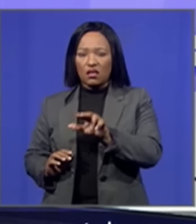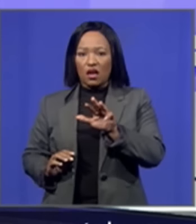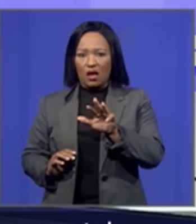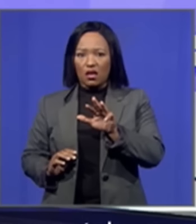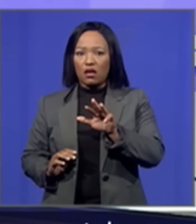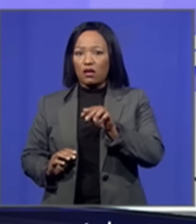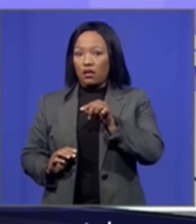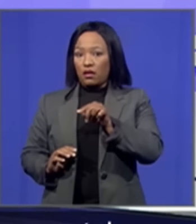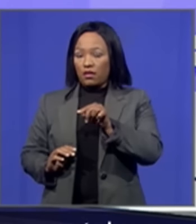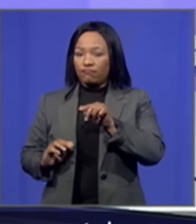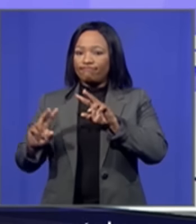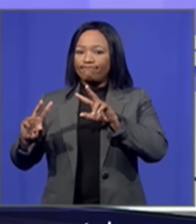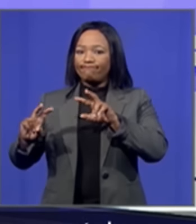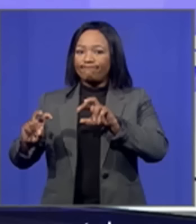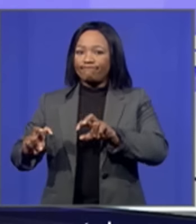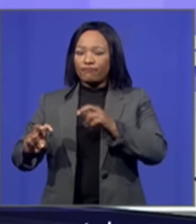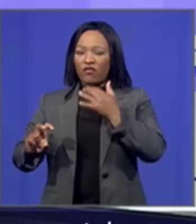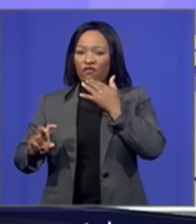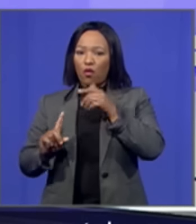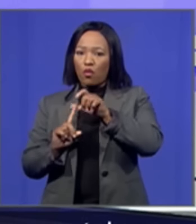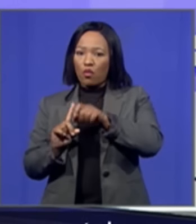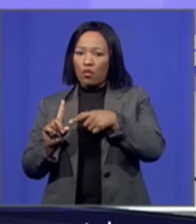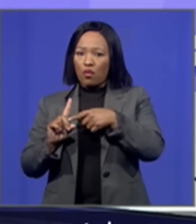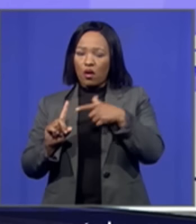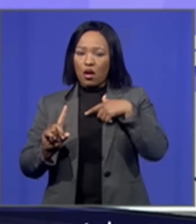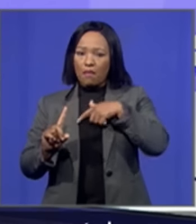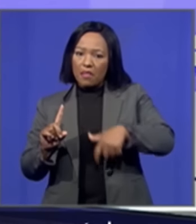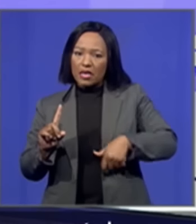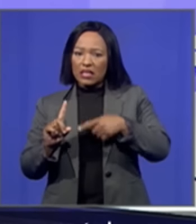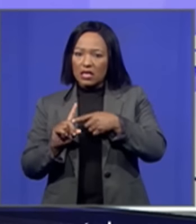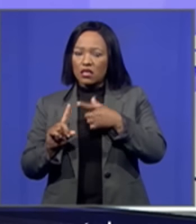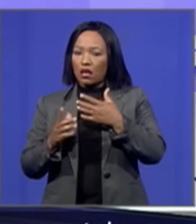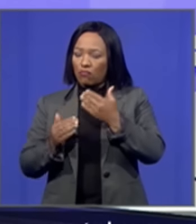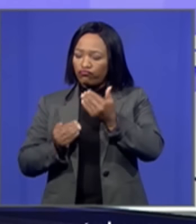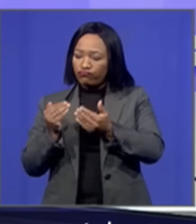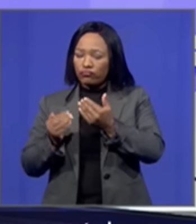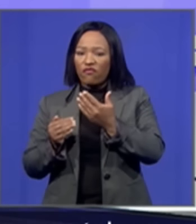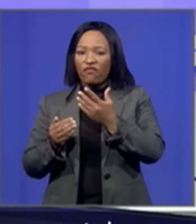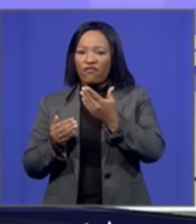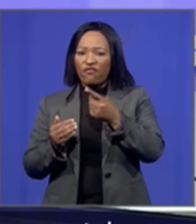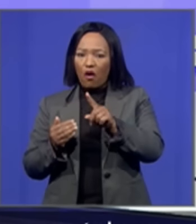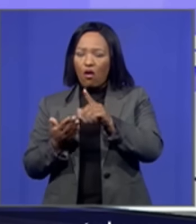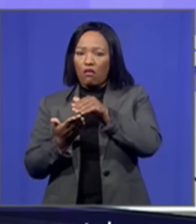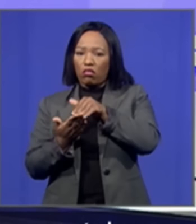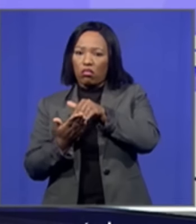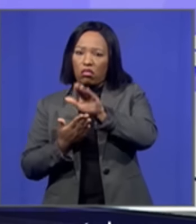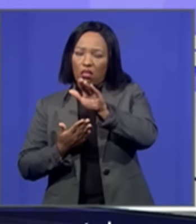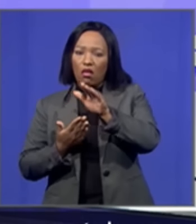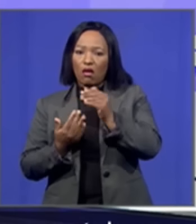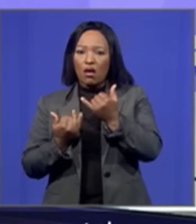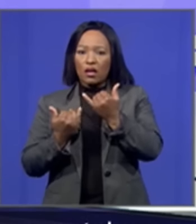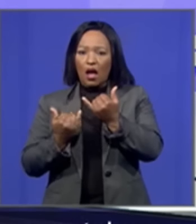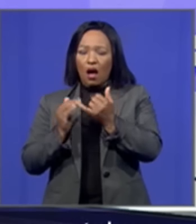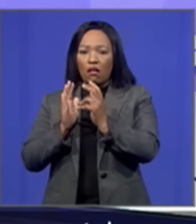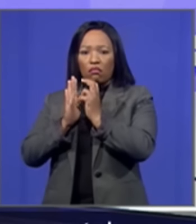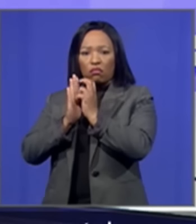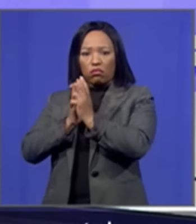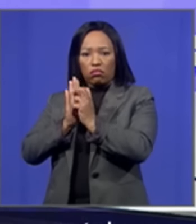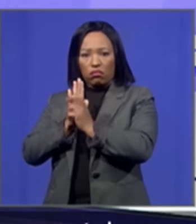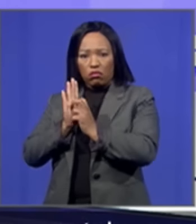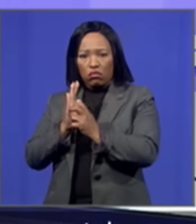tsela dipatlisiso tsa go tse dintshwa tsa moporesidente tsa go motlosa mo maemong. Melao e mentshwa eo ga jaana e tlile go